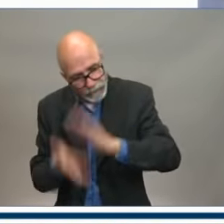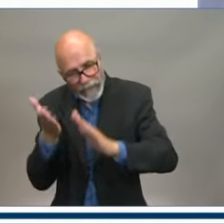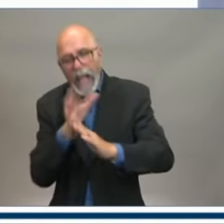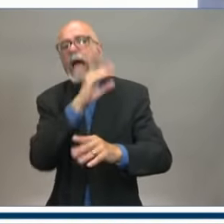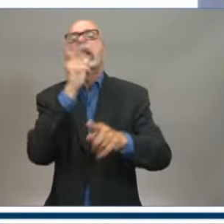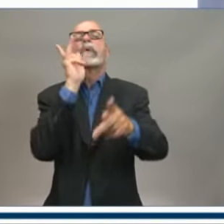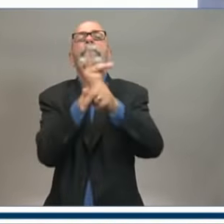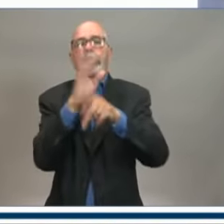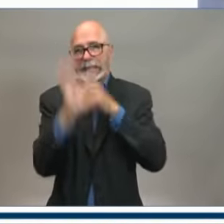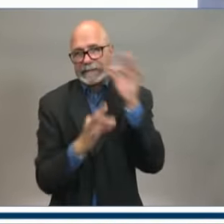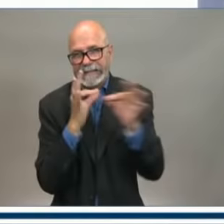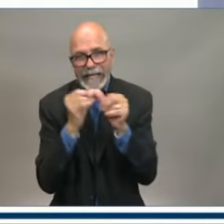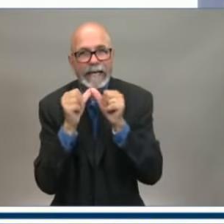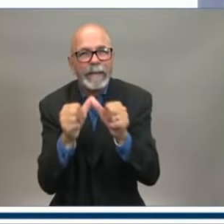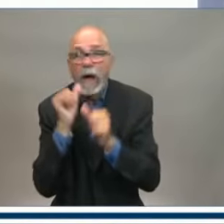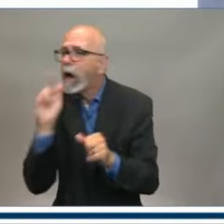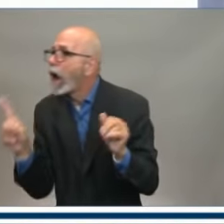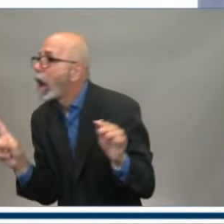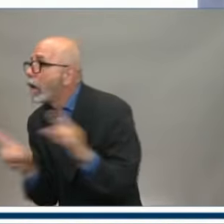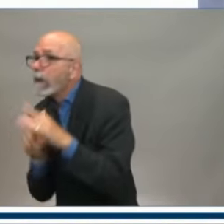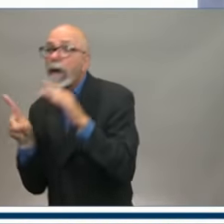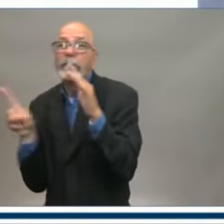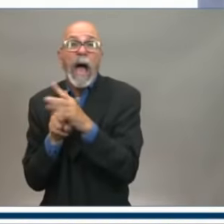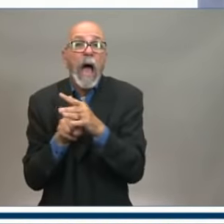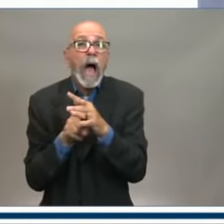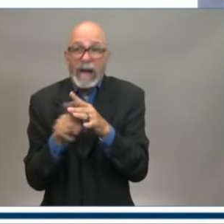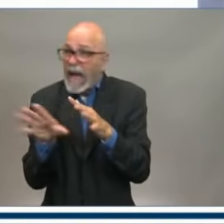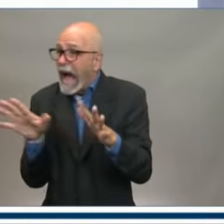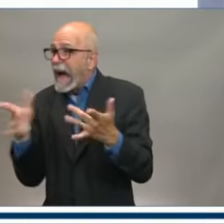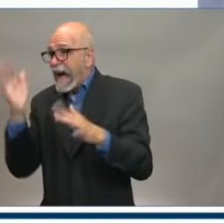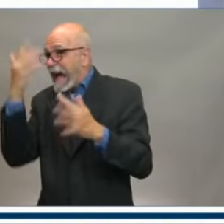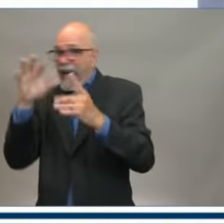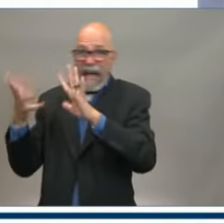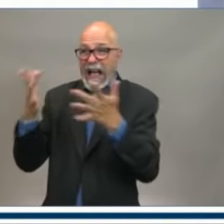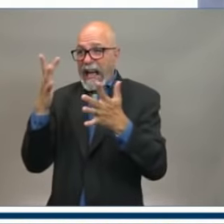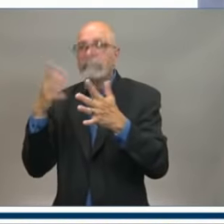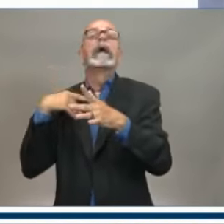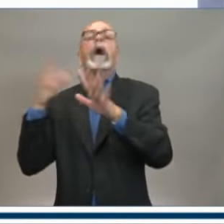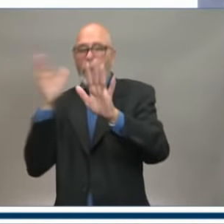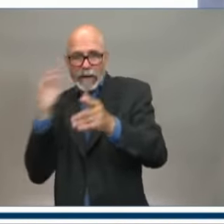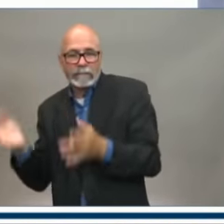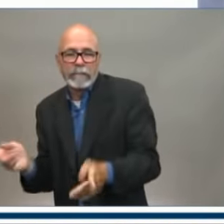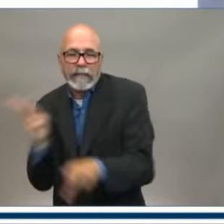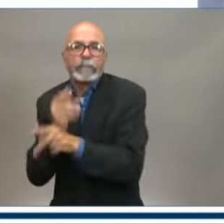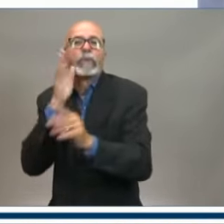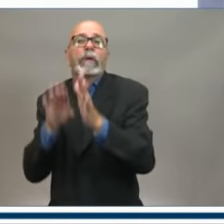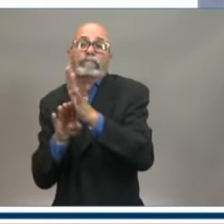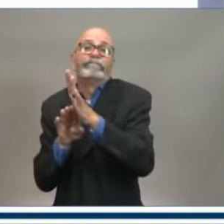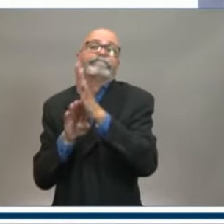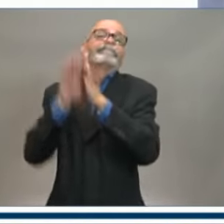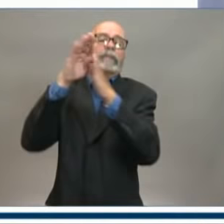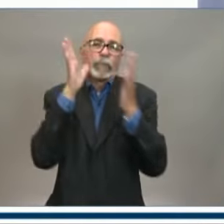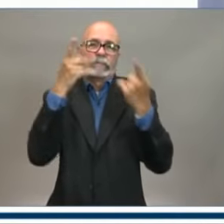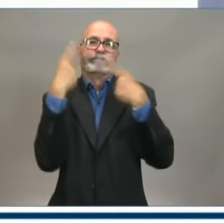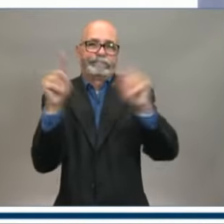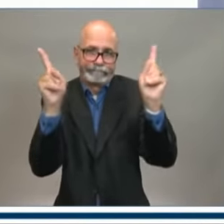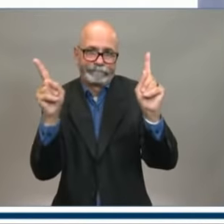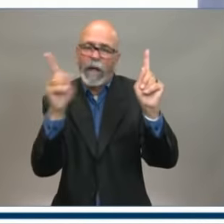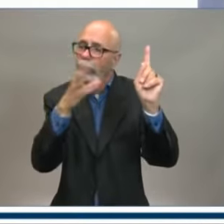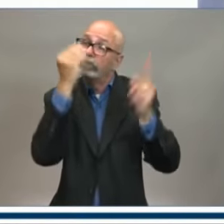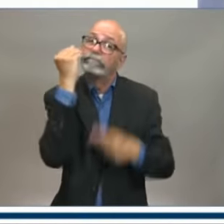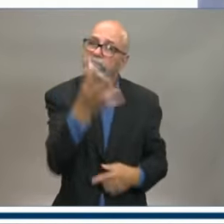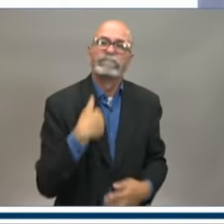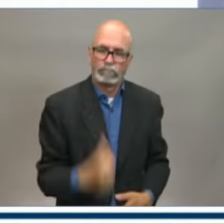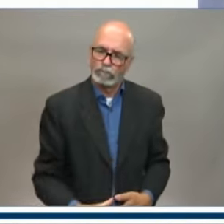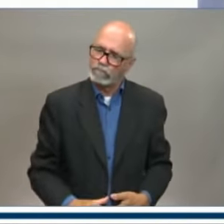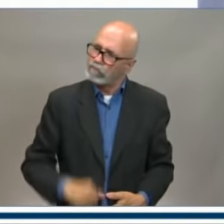a problem or a case spike, we will take immediate action. I'm really proud of all Nova Scotians. We